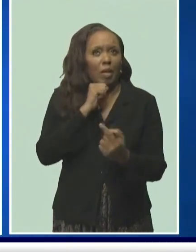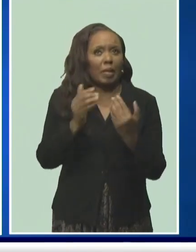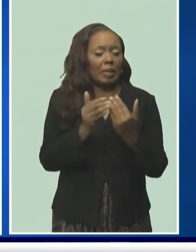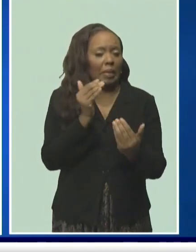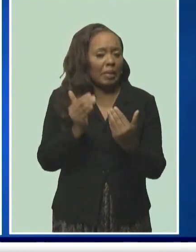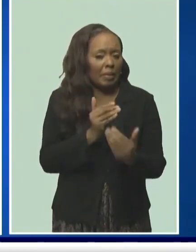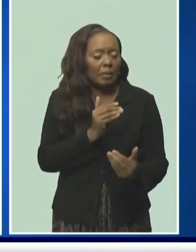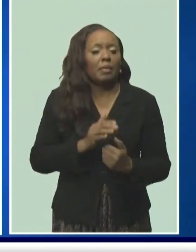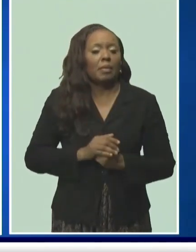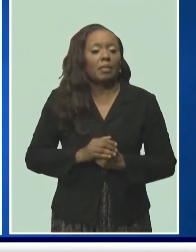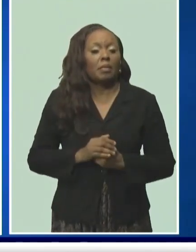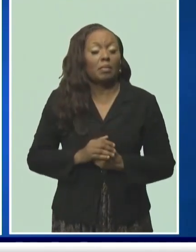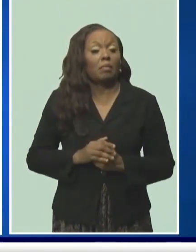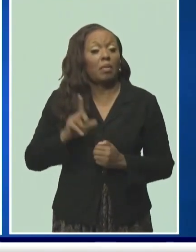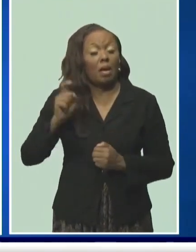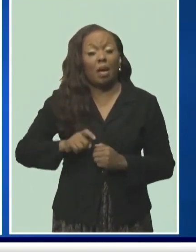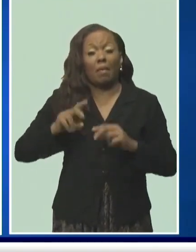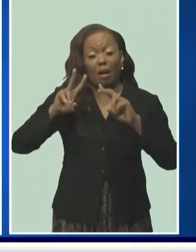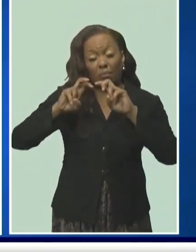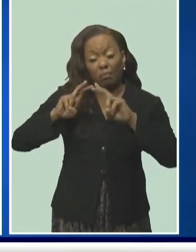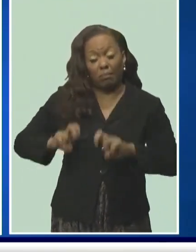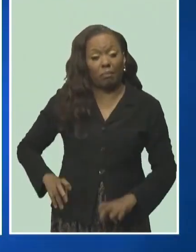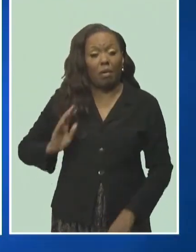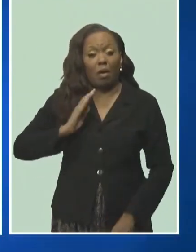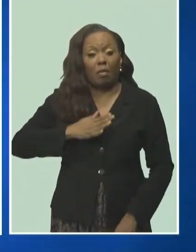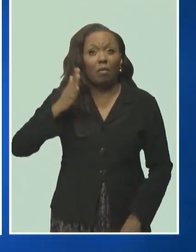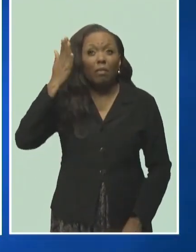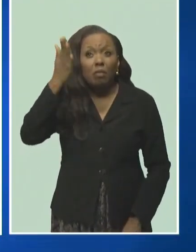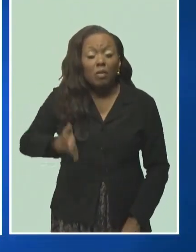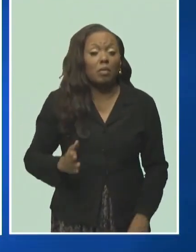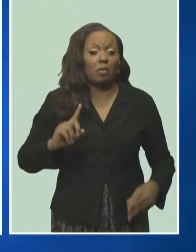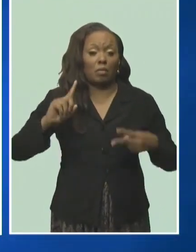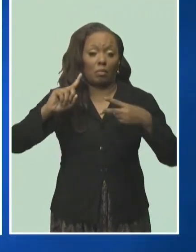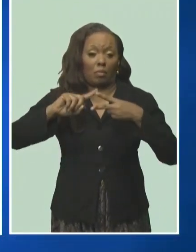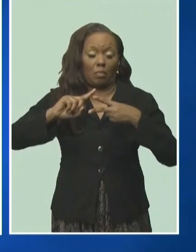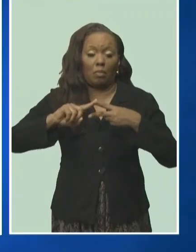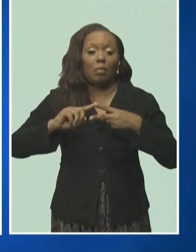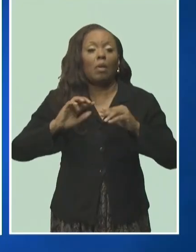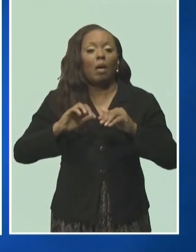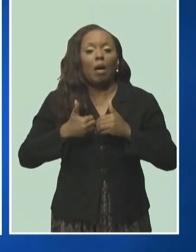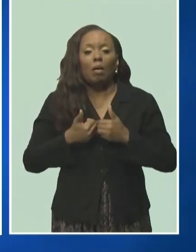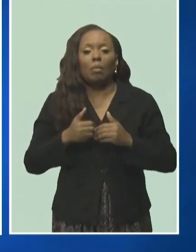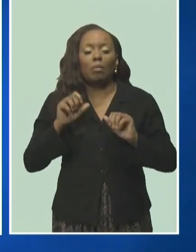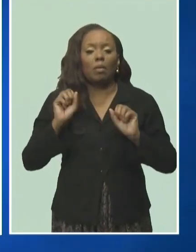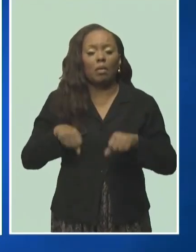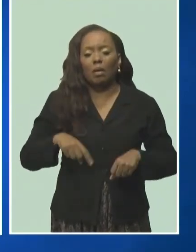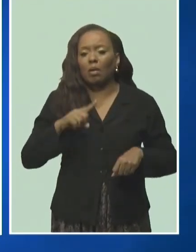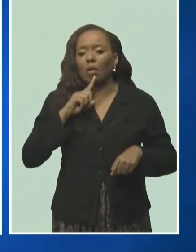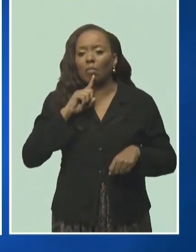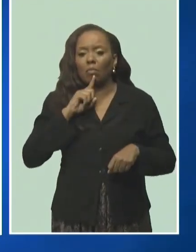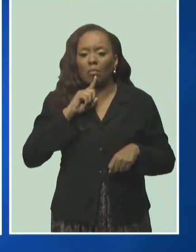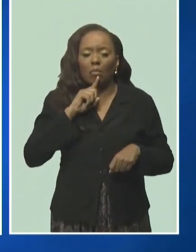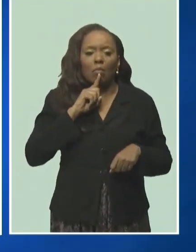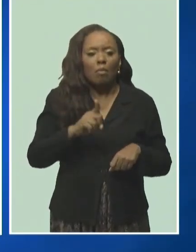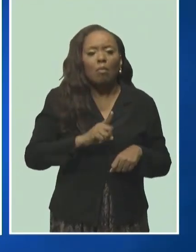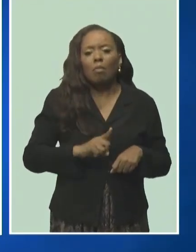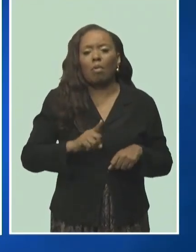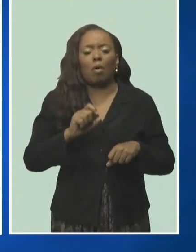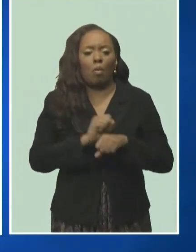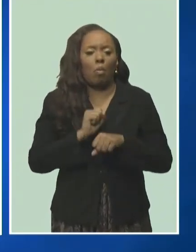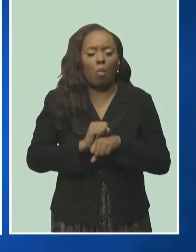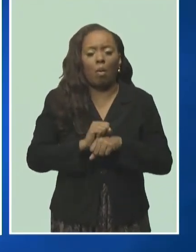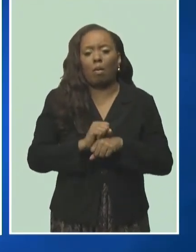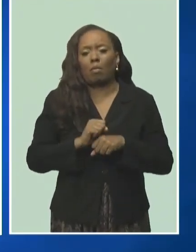said earlier this year, in terms of two things. Primarily, one, becoming more self-sufficient because of our current